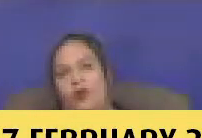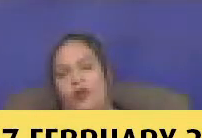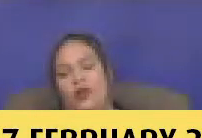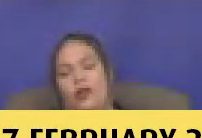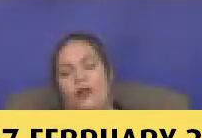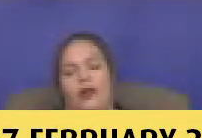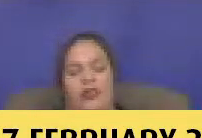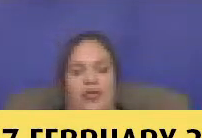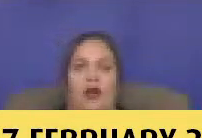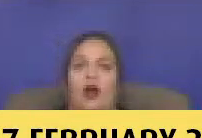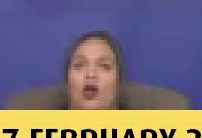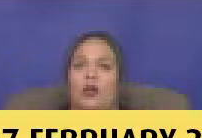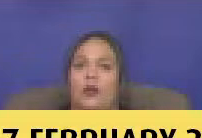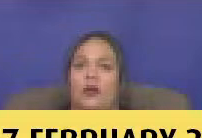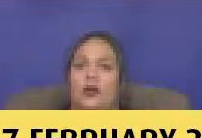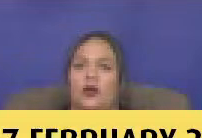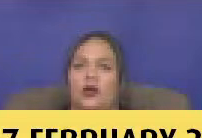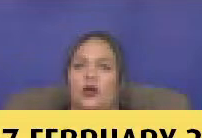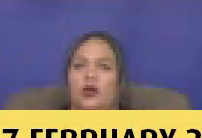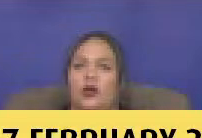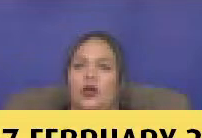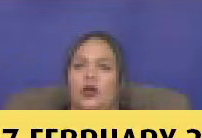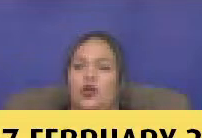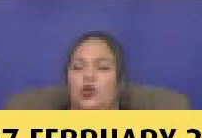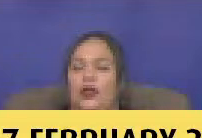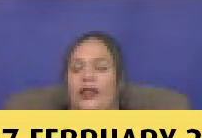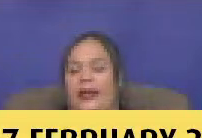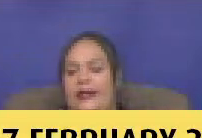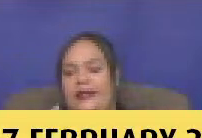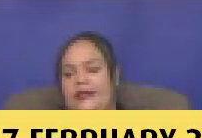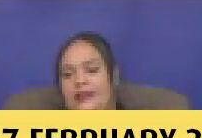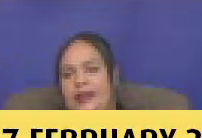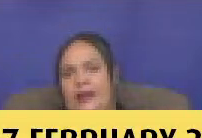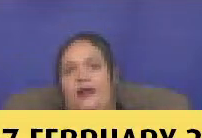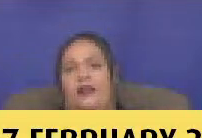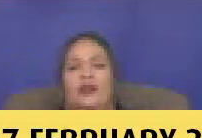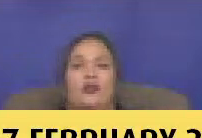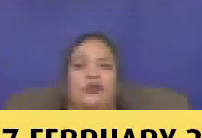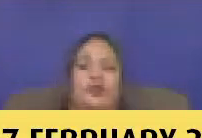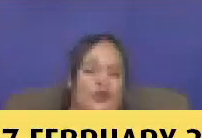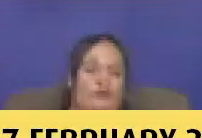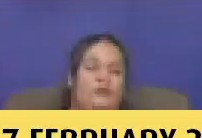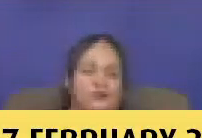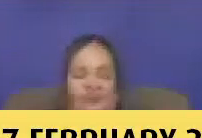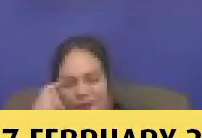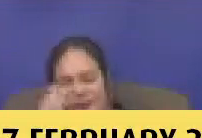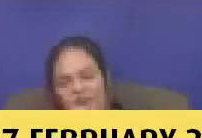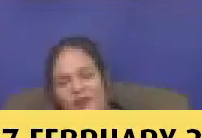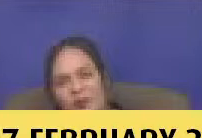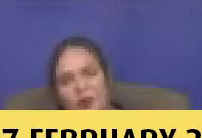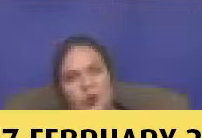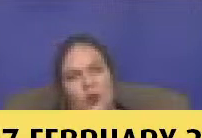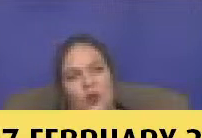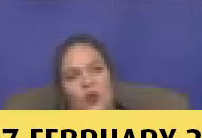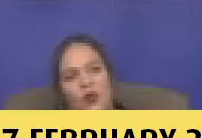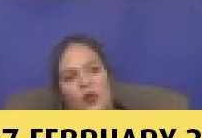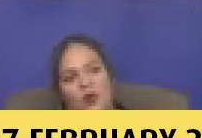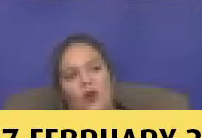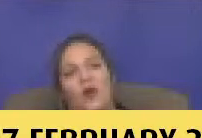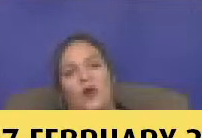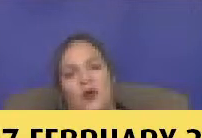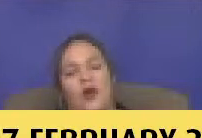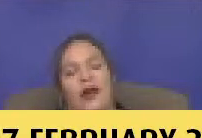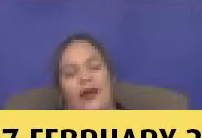Mbata. Honorable Sotetsi. Thank you, Chair, and good morning to